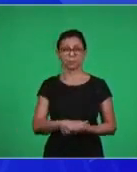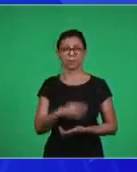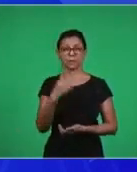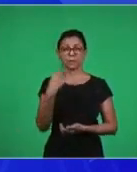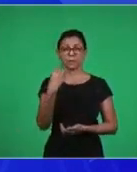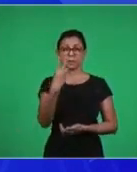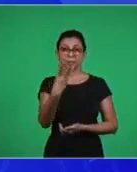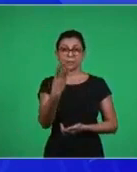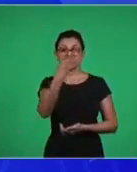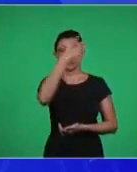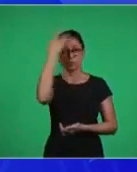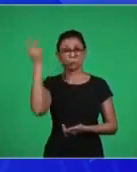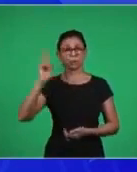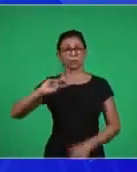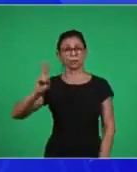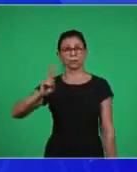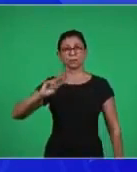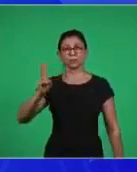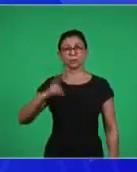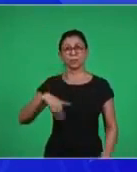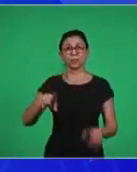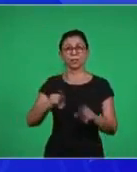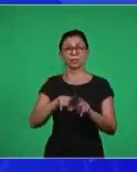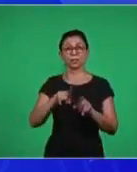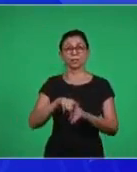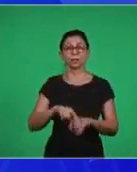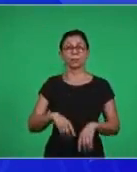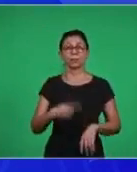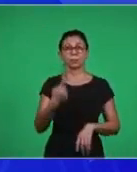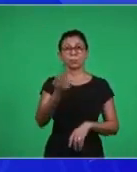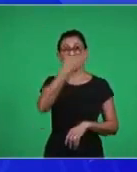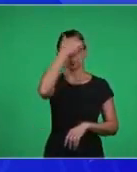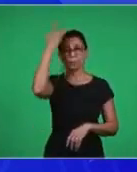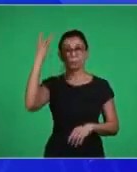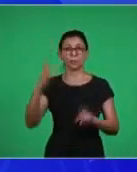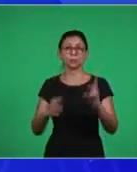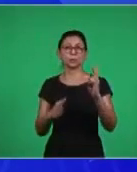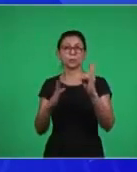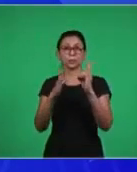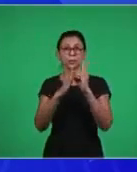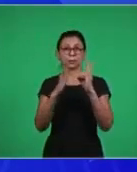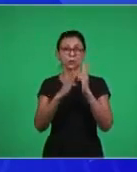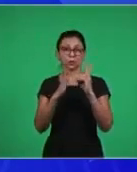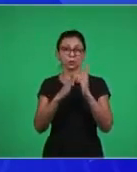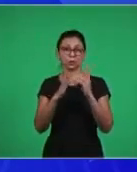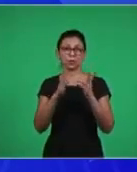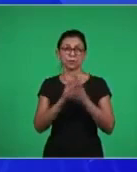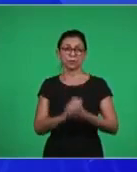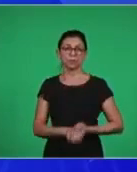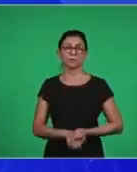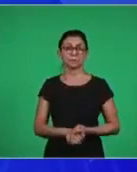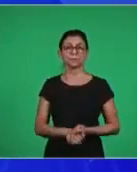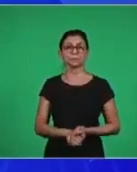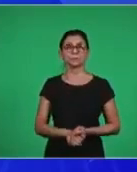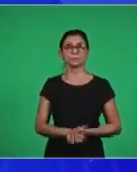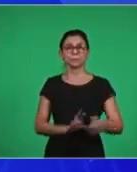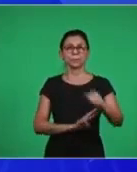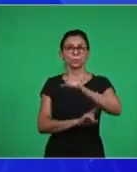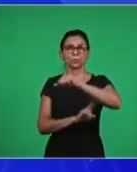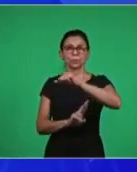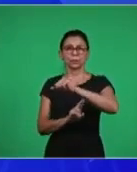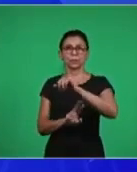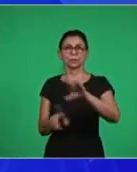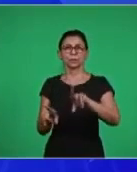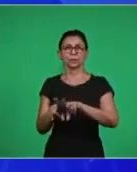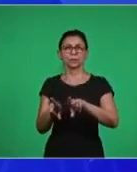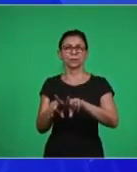baptized three Venezuelans and an indigenous that came down to the water in this baptism in Boa Vista, state of